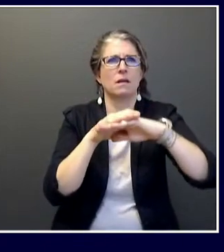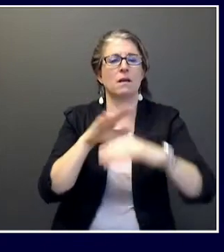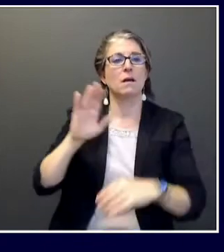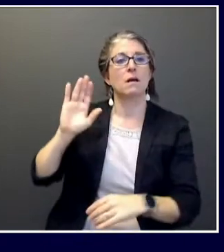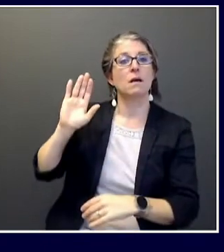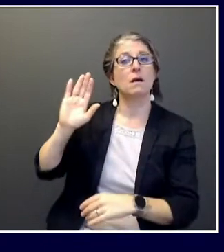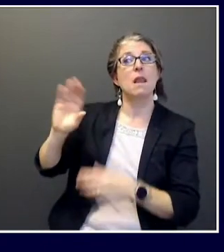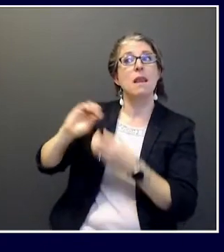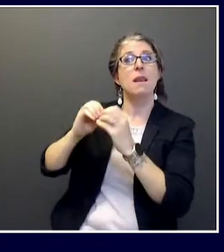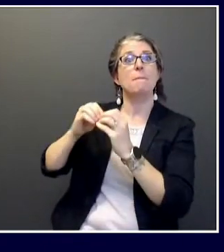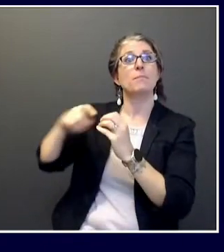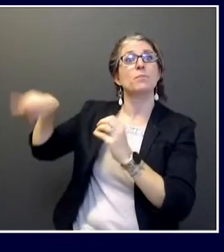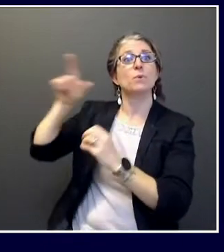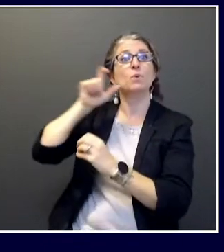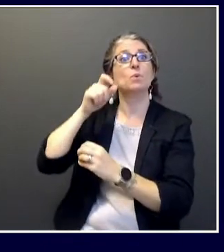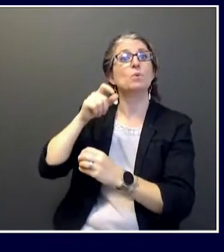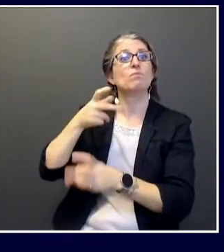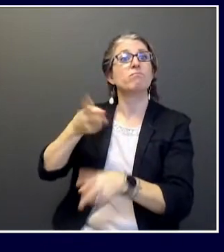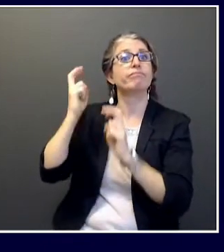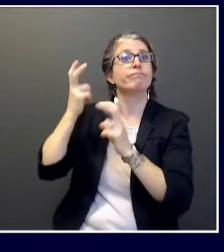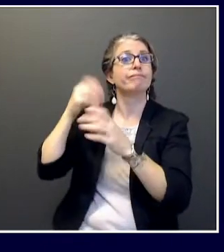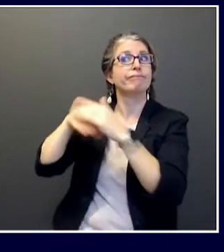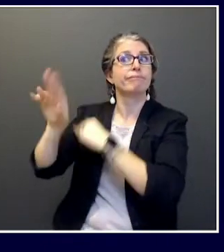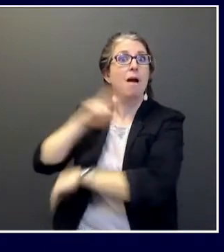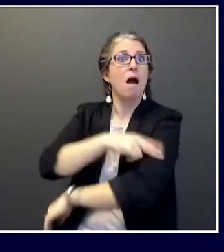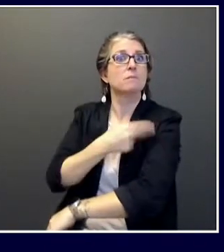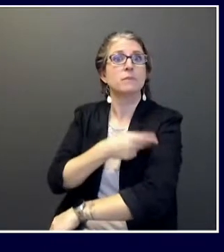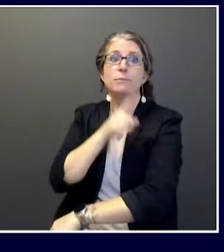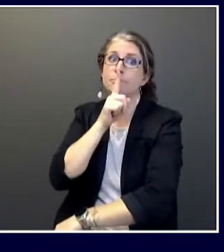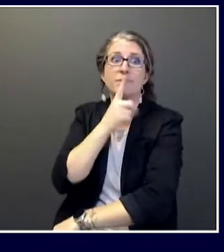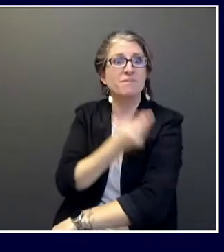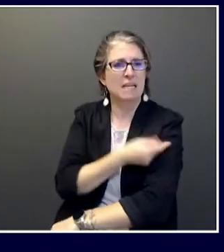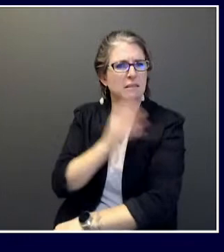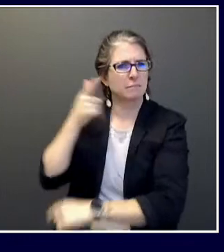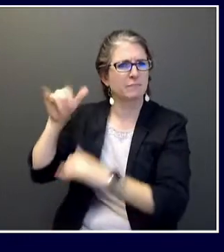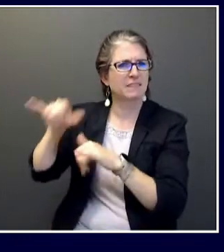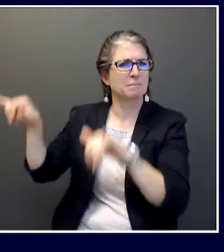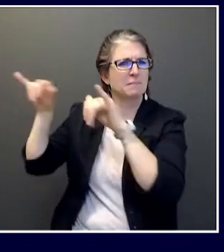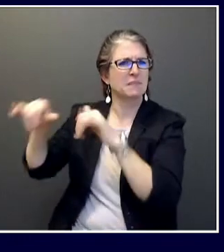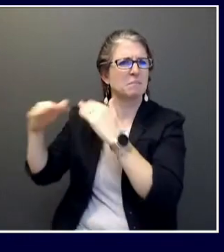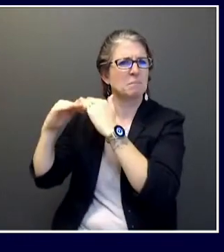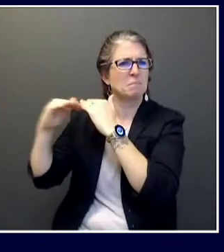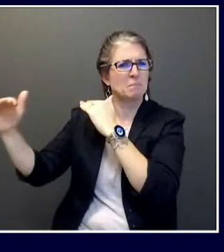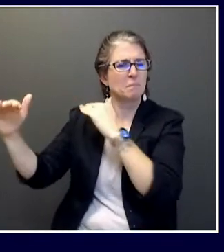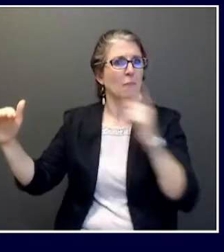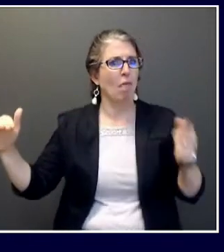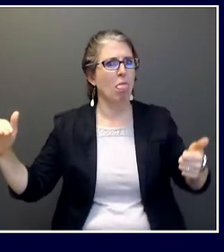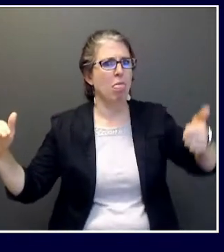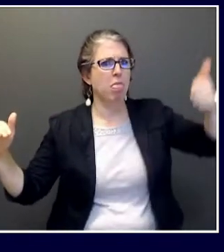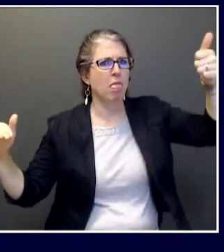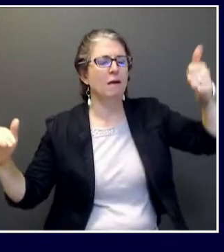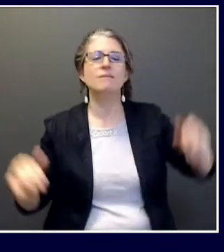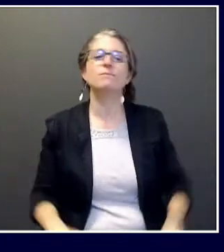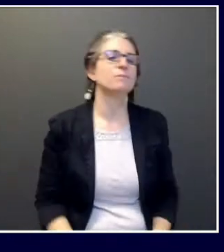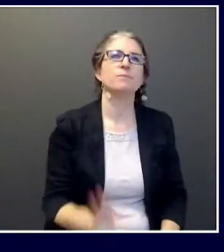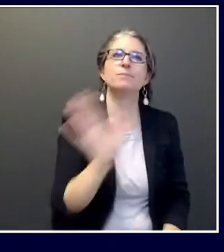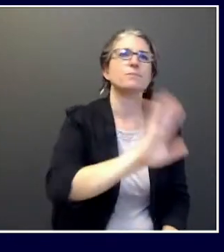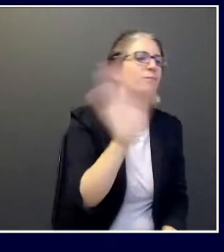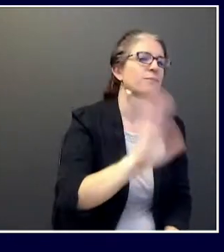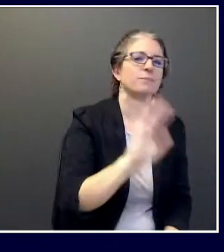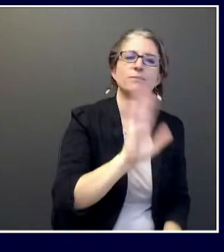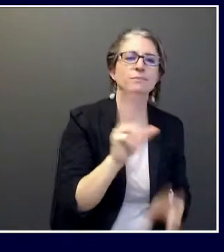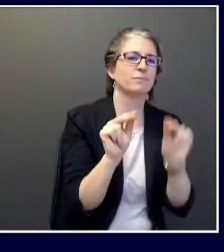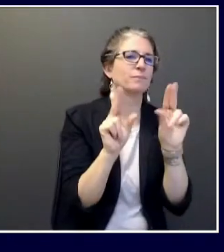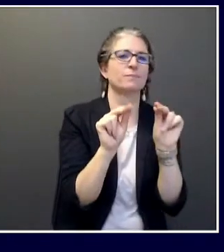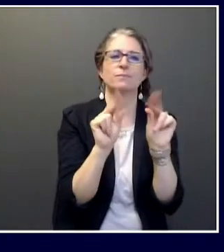up significantly just since in the past several weeks in Maine as well as nationally. So again, if the